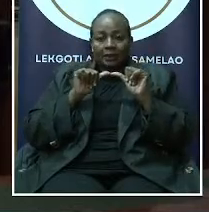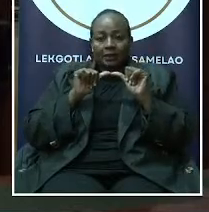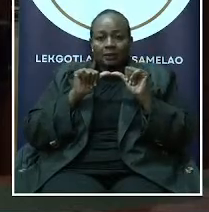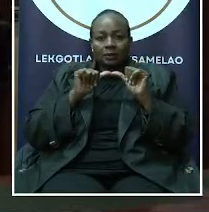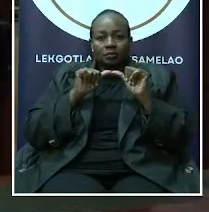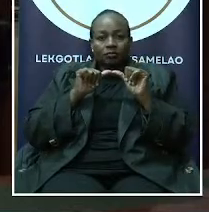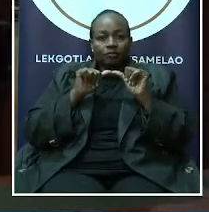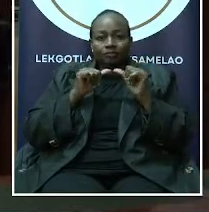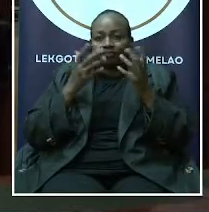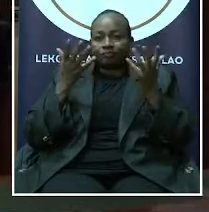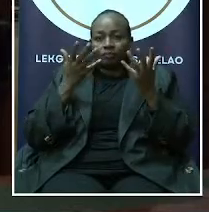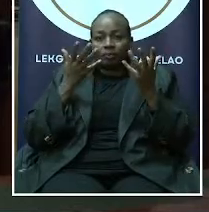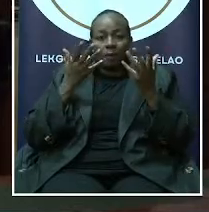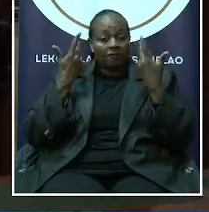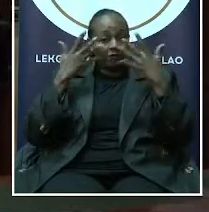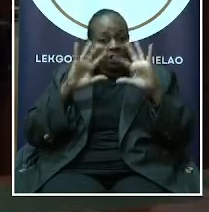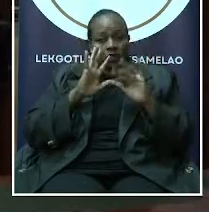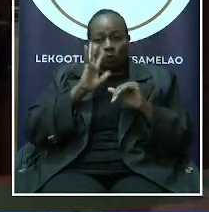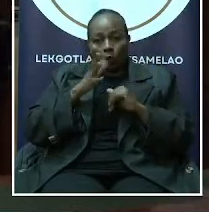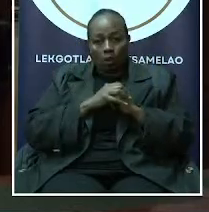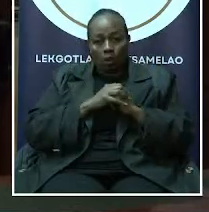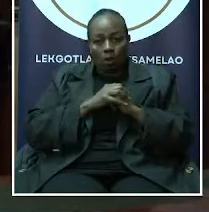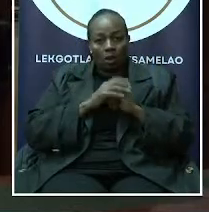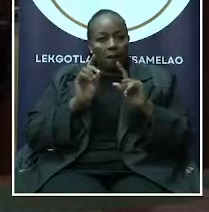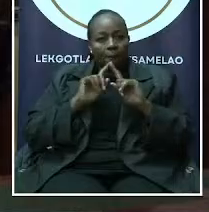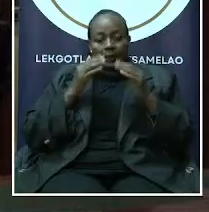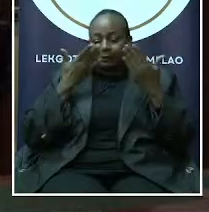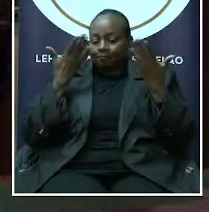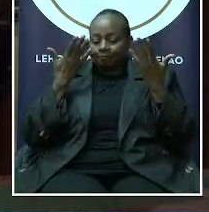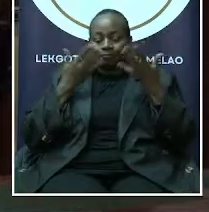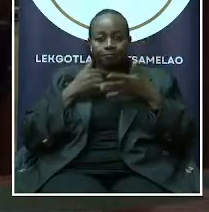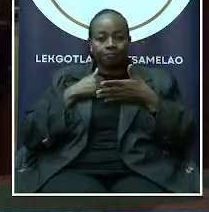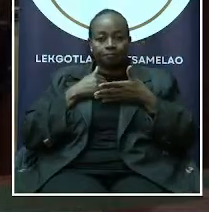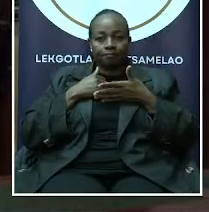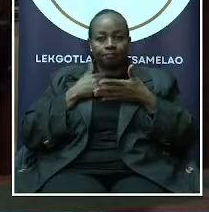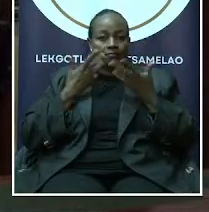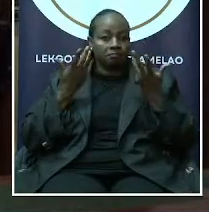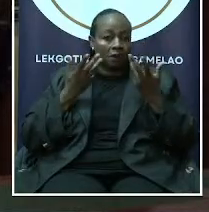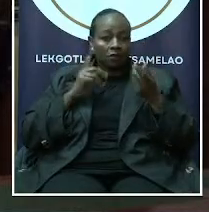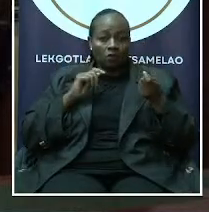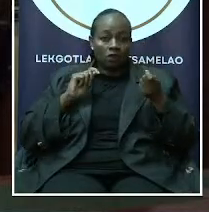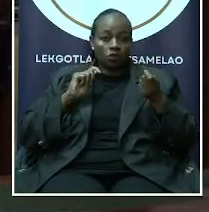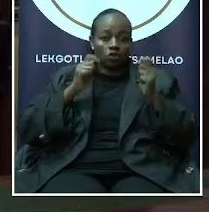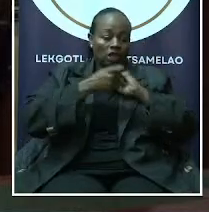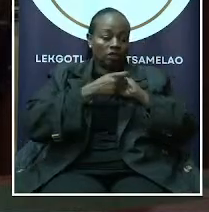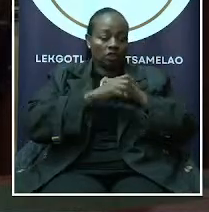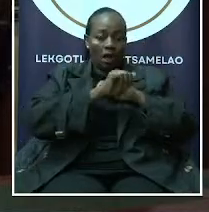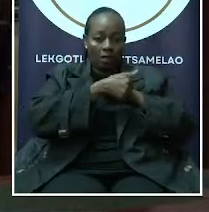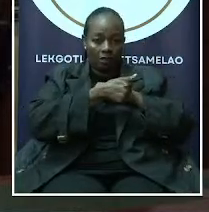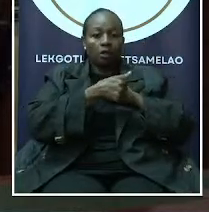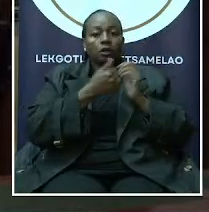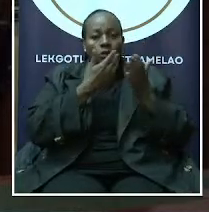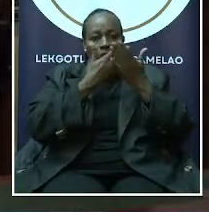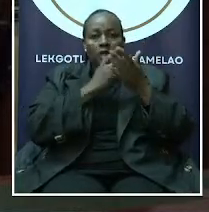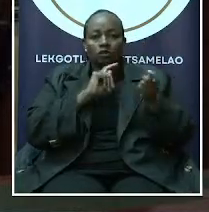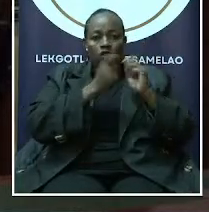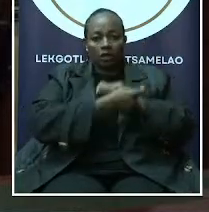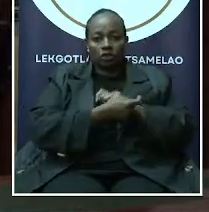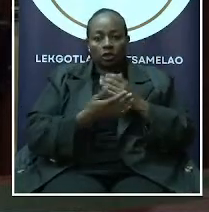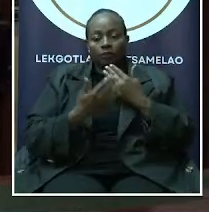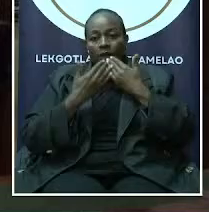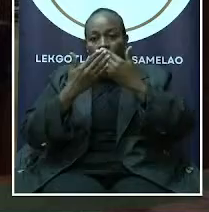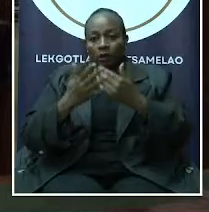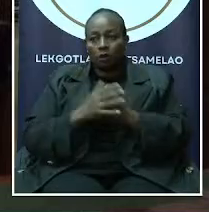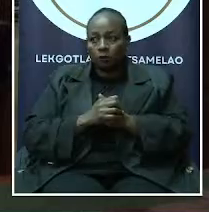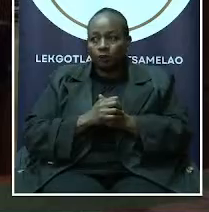will run out at some point, but there's not much that we can do. If you want to exchange with someone, you're more than welcome to. Thank you very